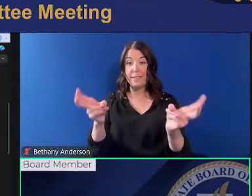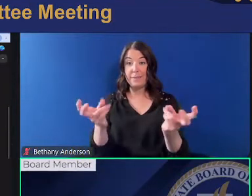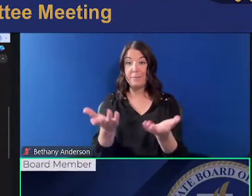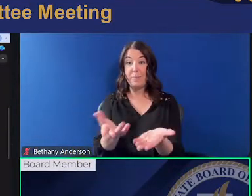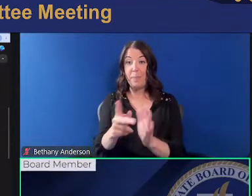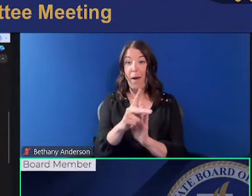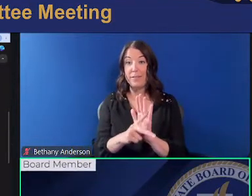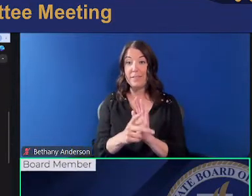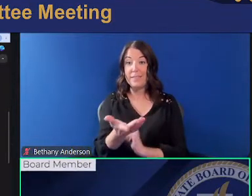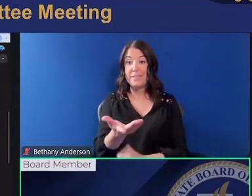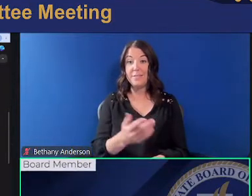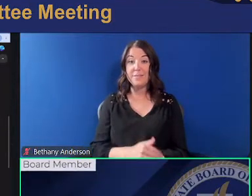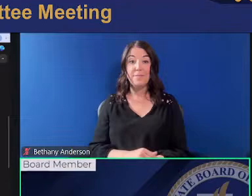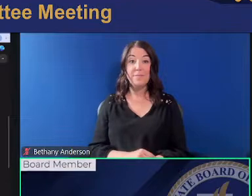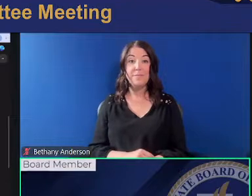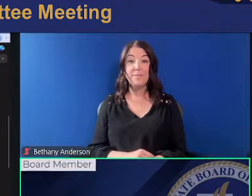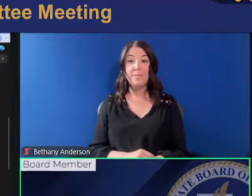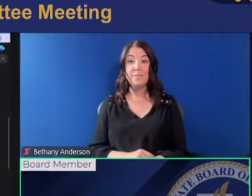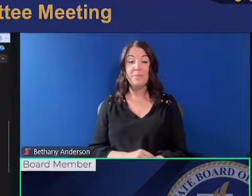policy?